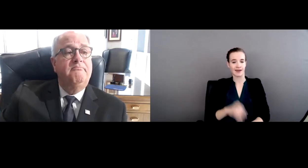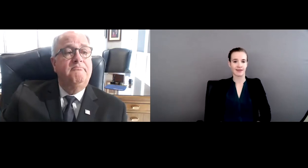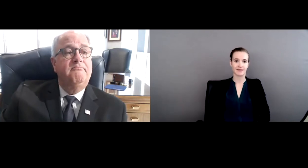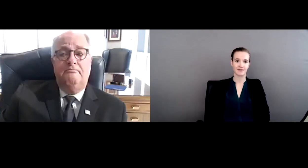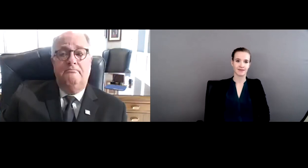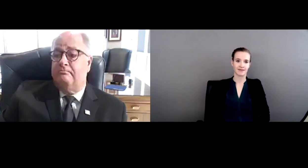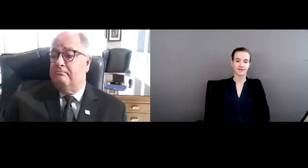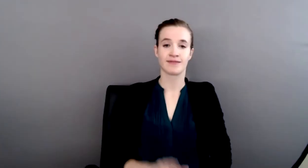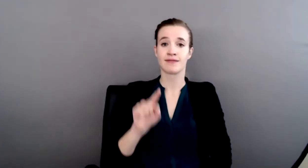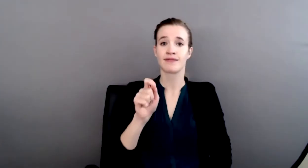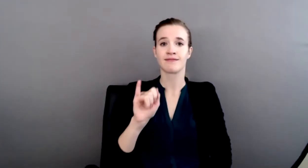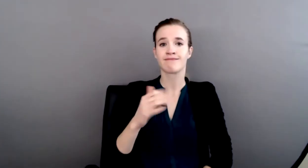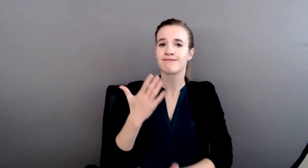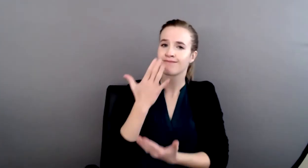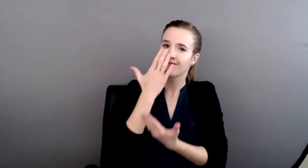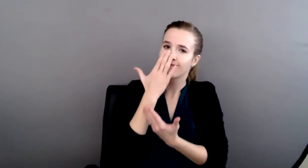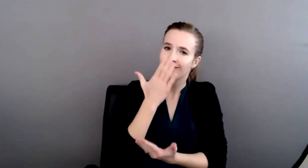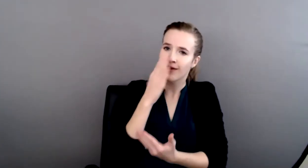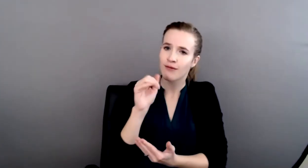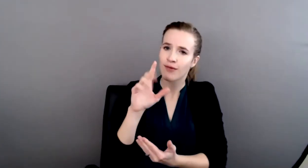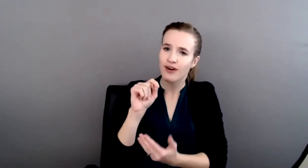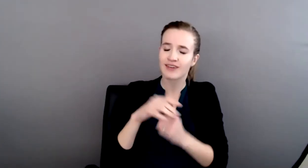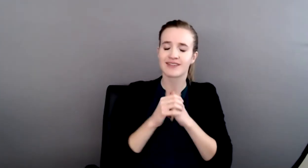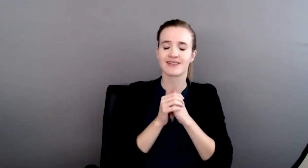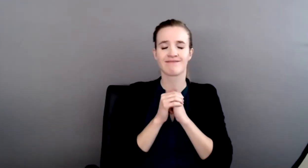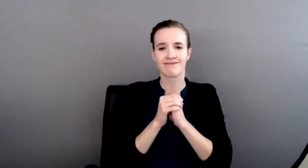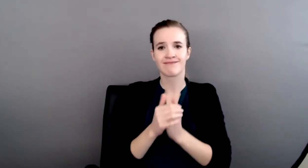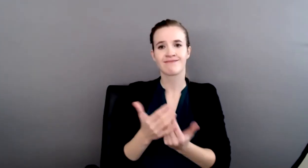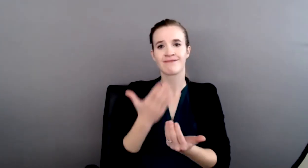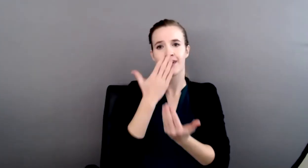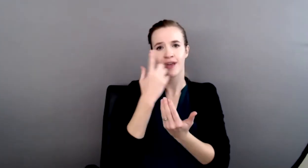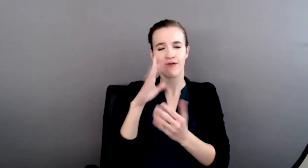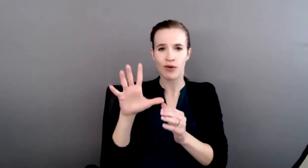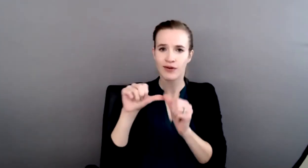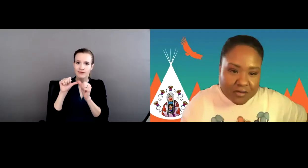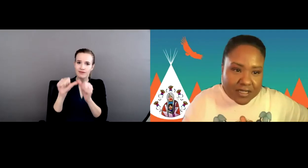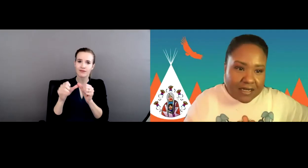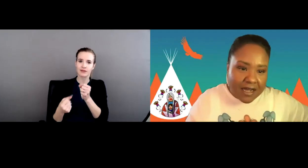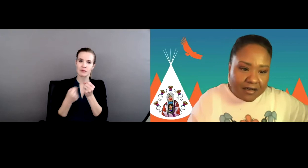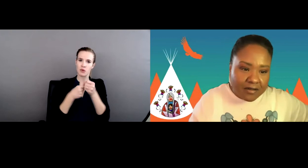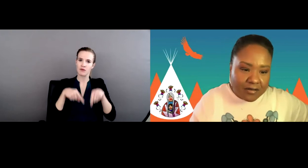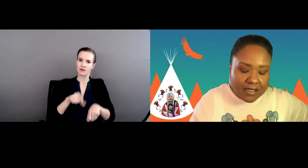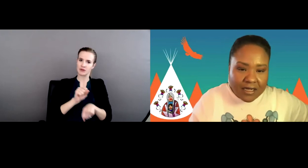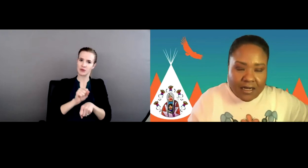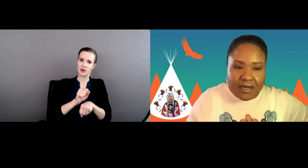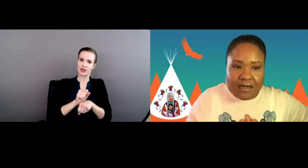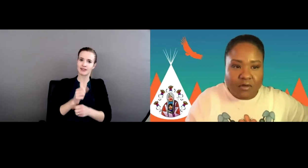Thank you so much. I appreciate having you. Thank you for your continued support of this work that we're doing in Idaho.